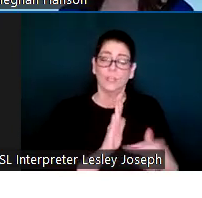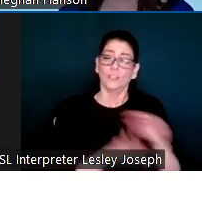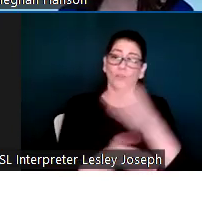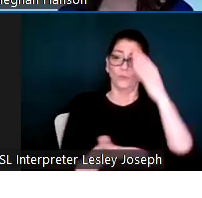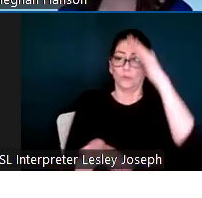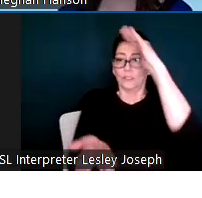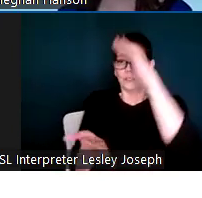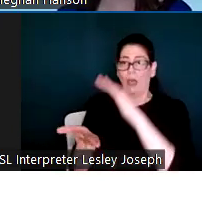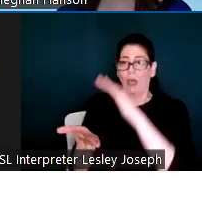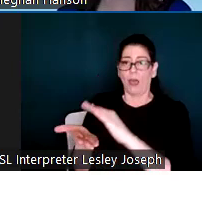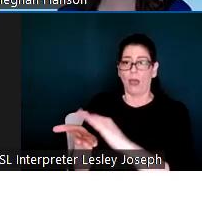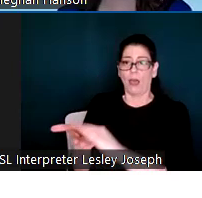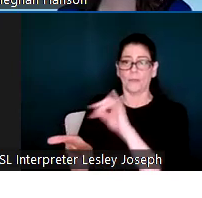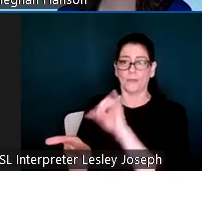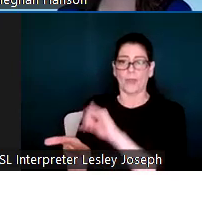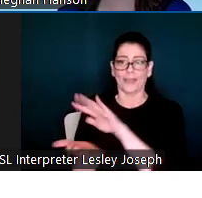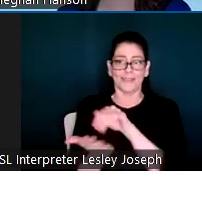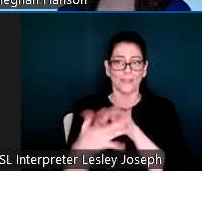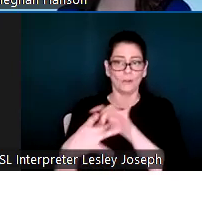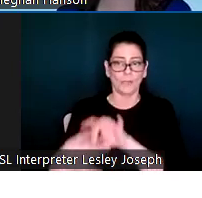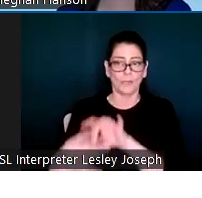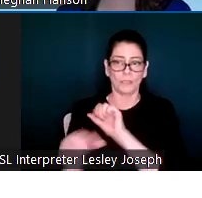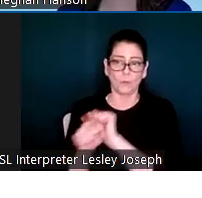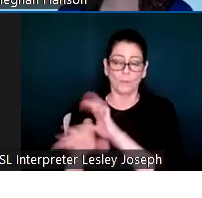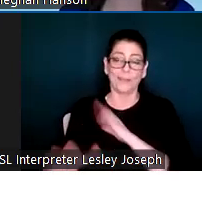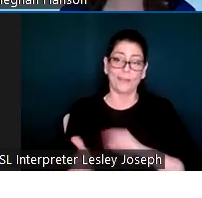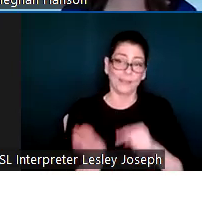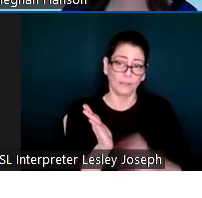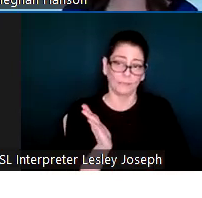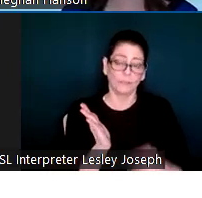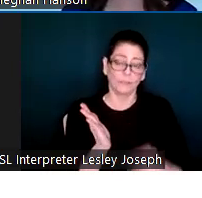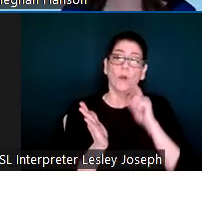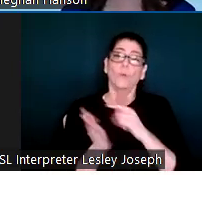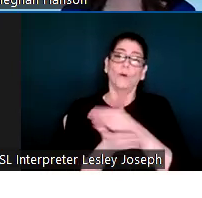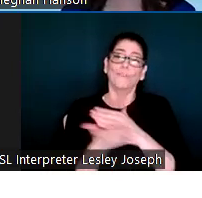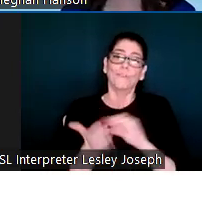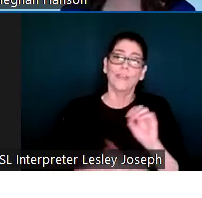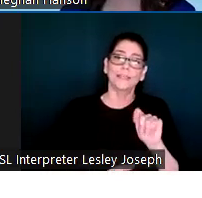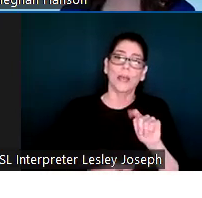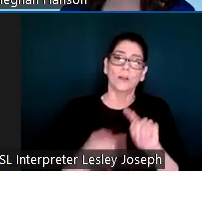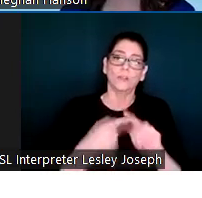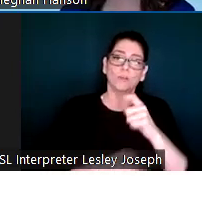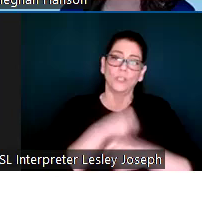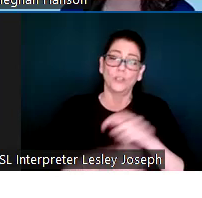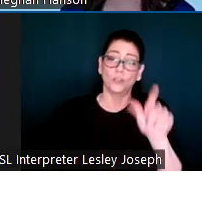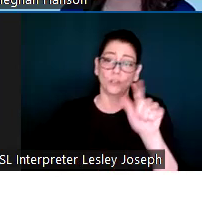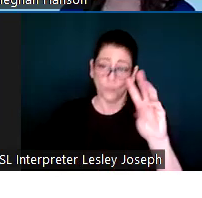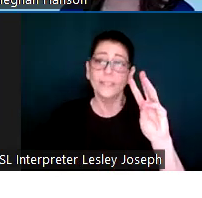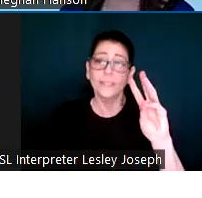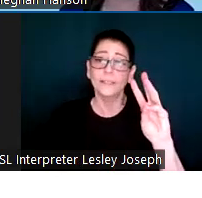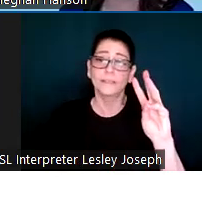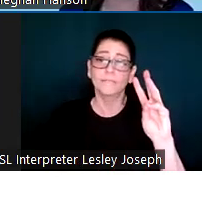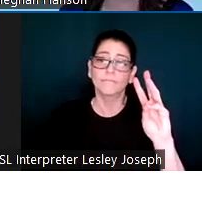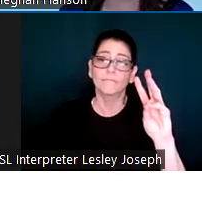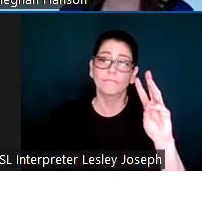employment. And they wrote in there that we would phase out through the program year 26, that we wouldn't be